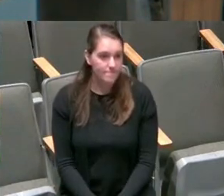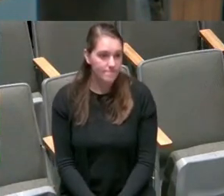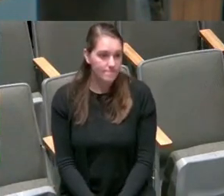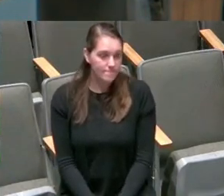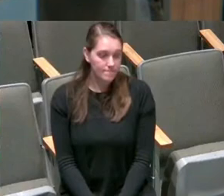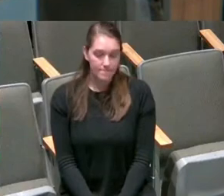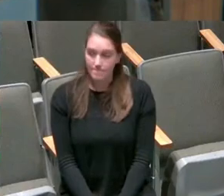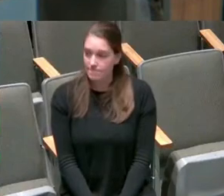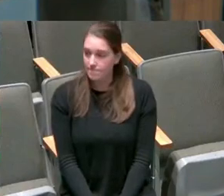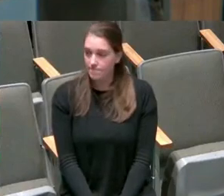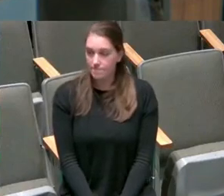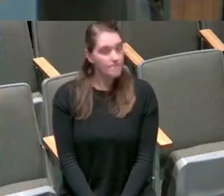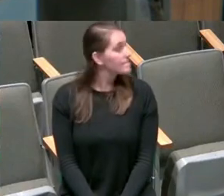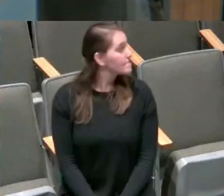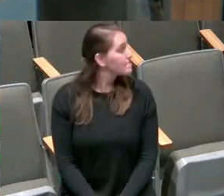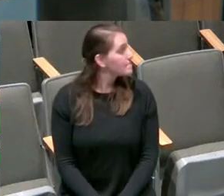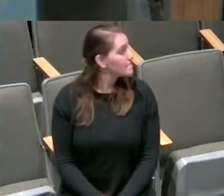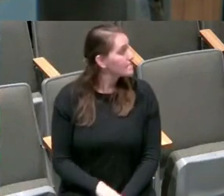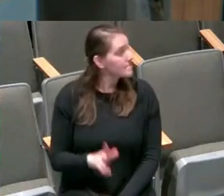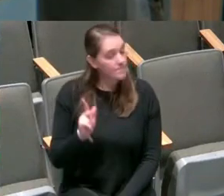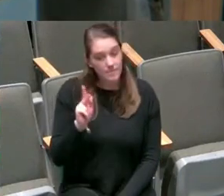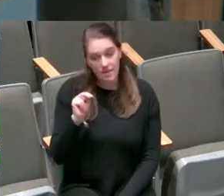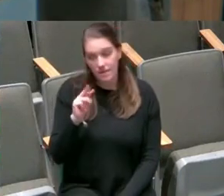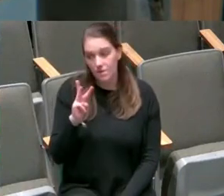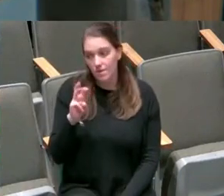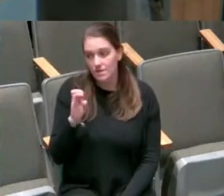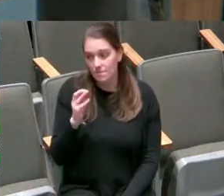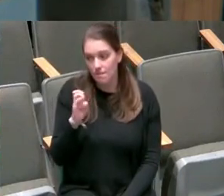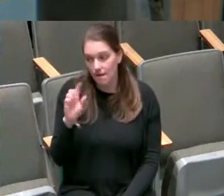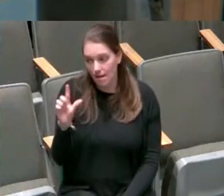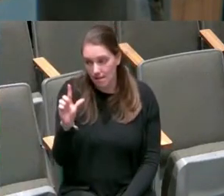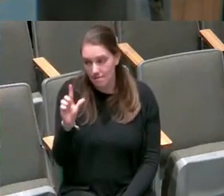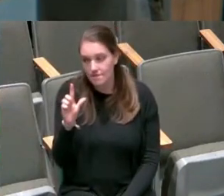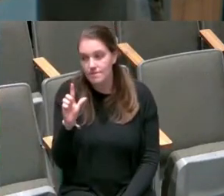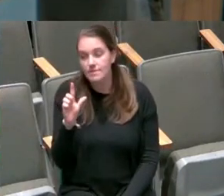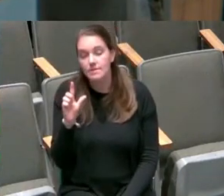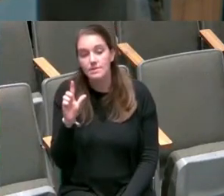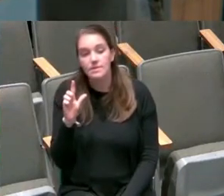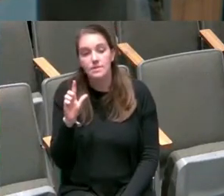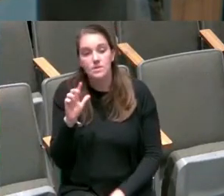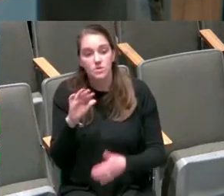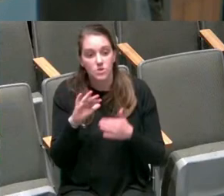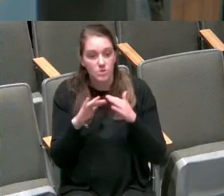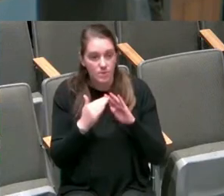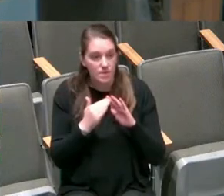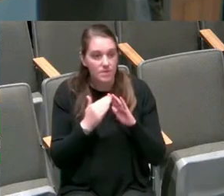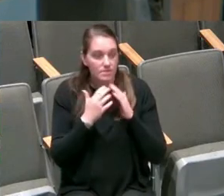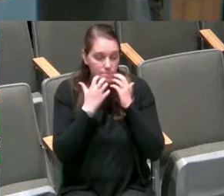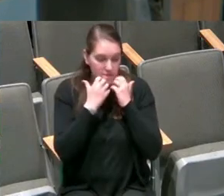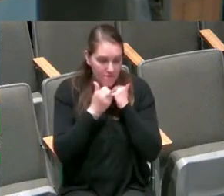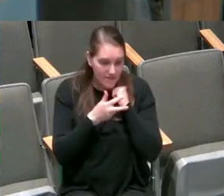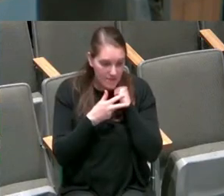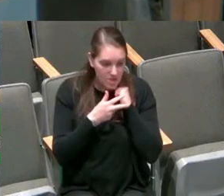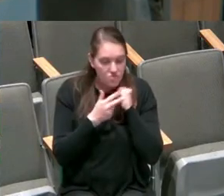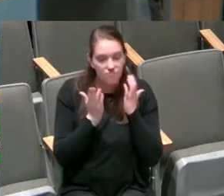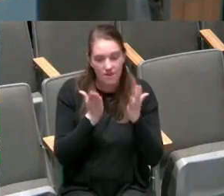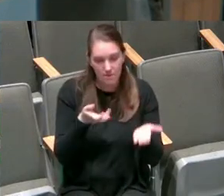thank you Ken weissmiddle Community preservation committee recommends approval